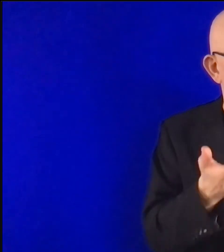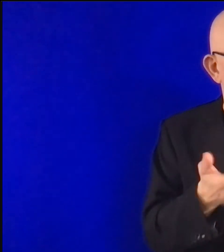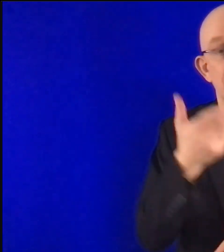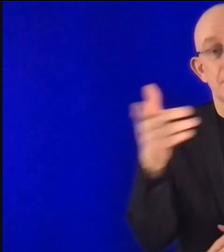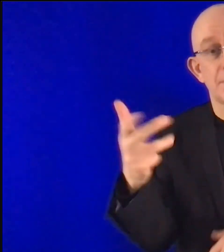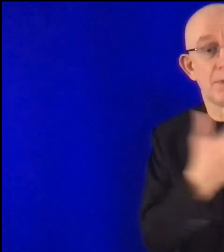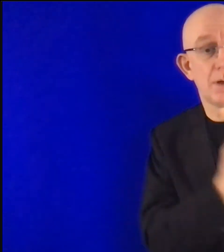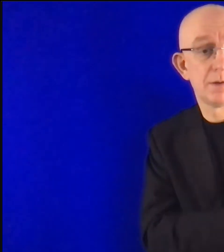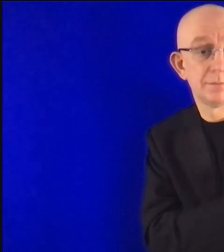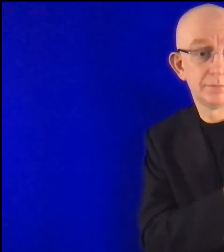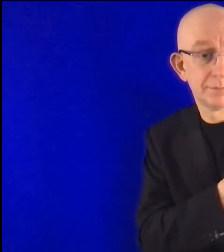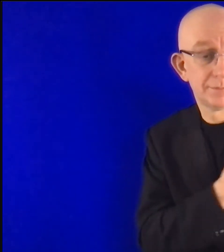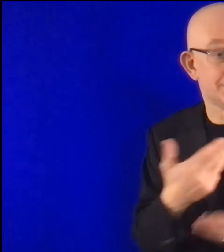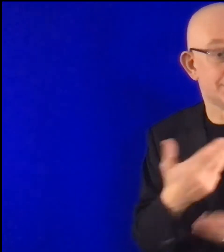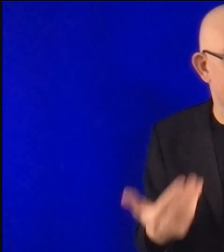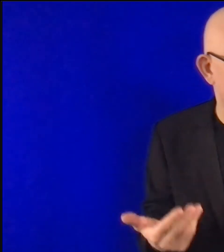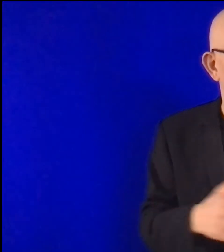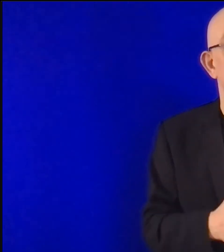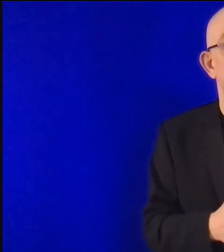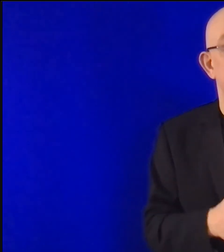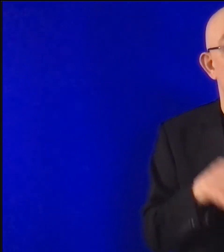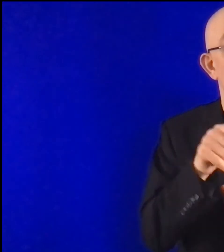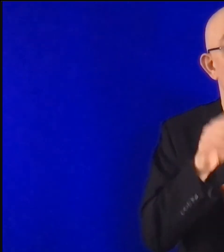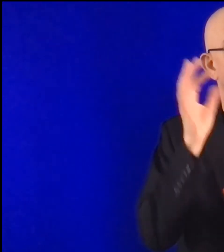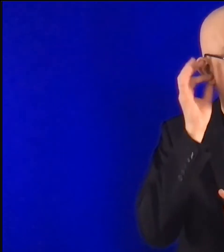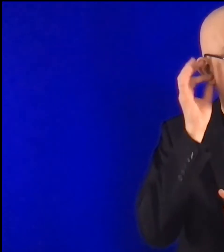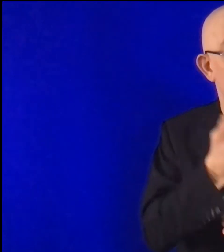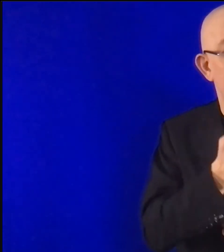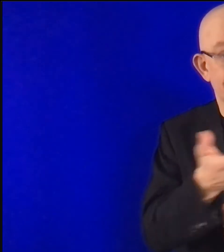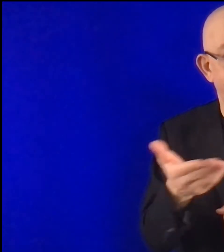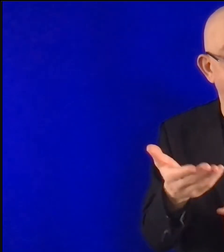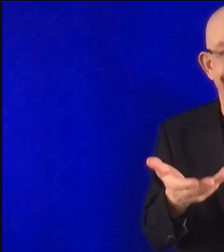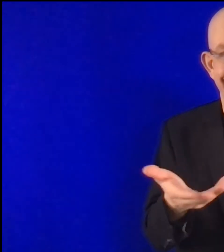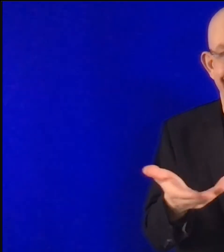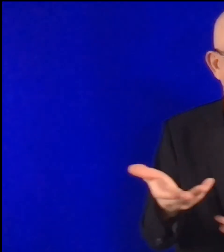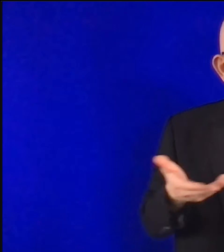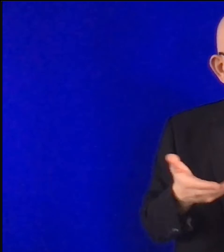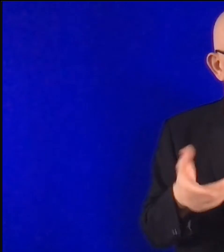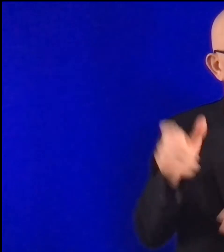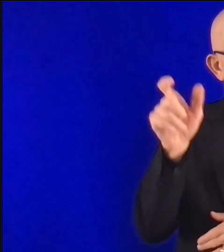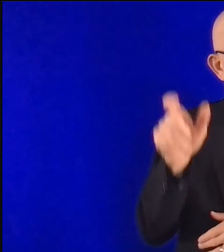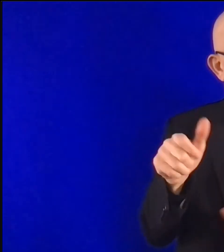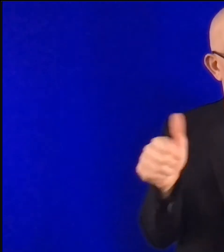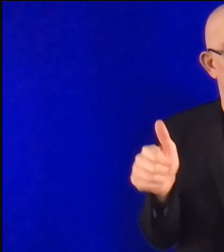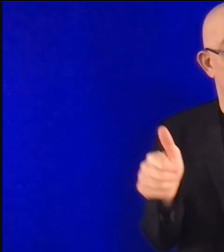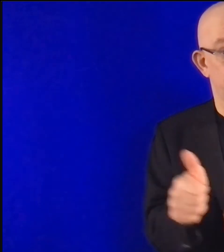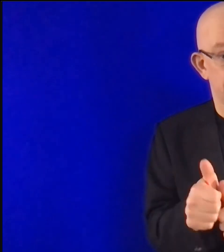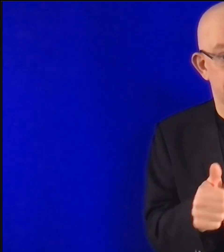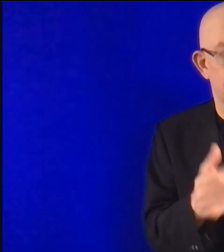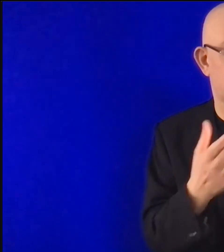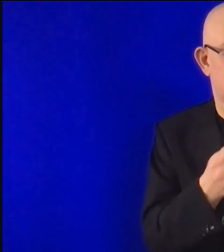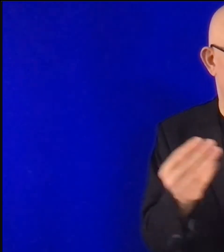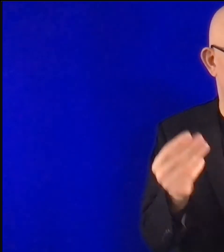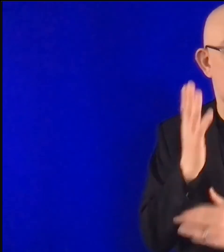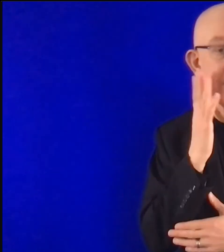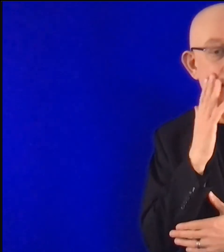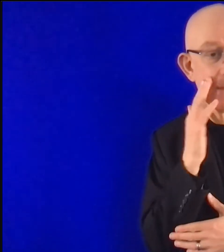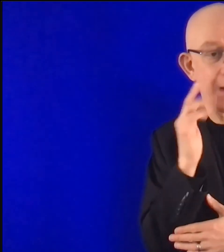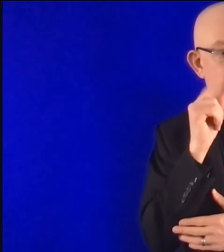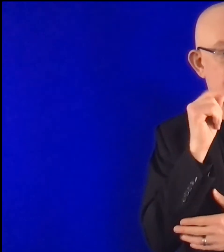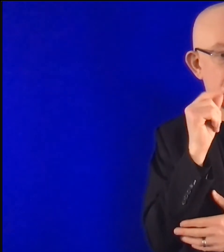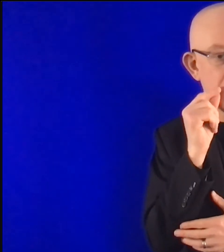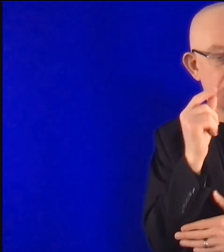And so we have naturally less options and lesser choices when compared to men with disabilities because